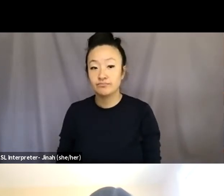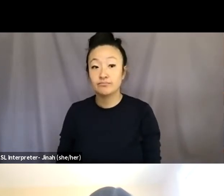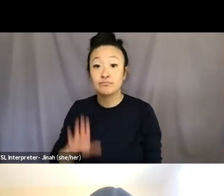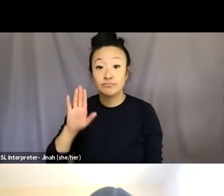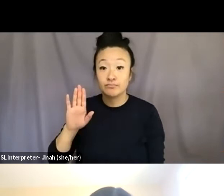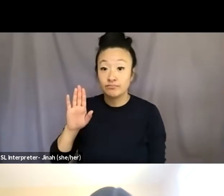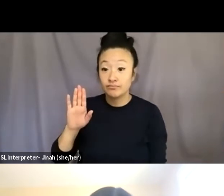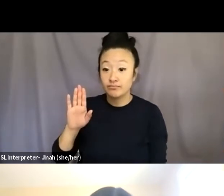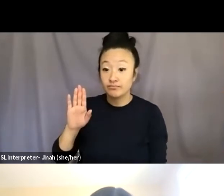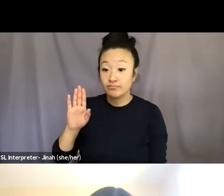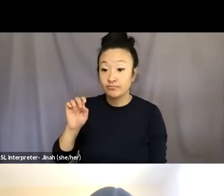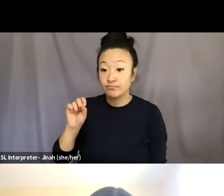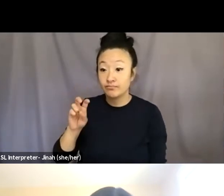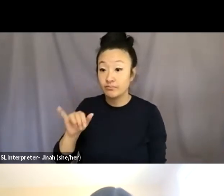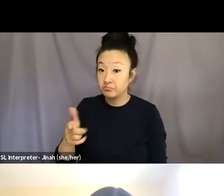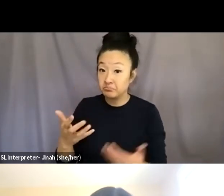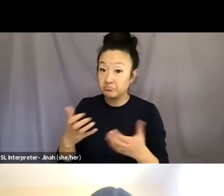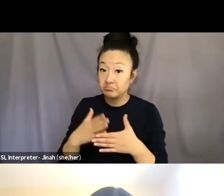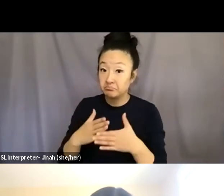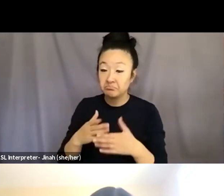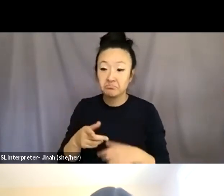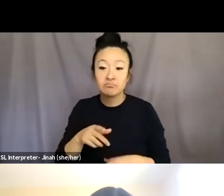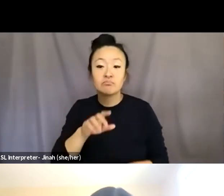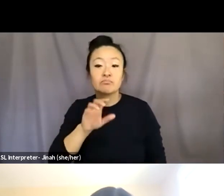Betsey, did you want to share? Yeah,